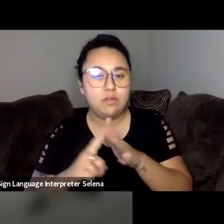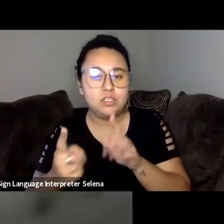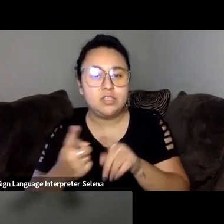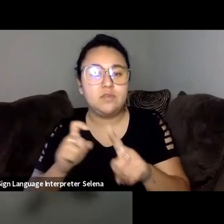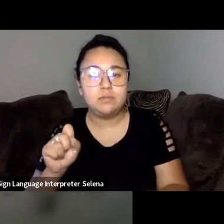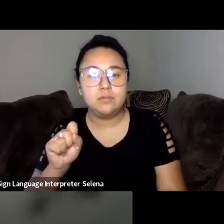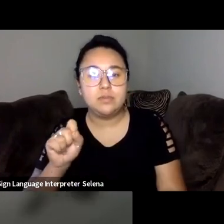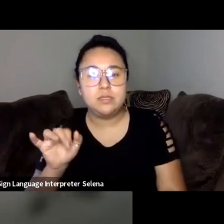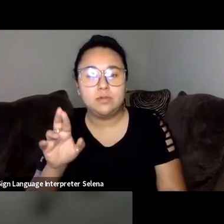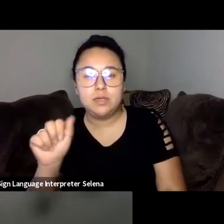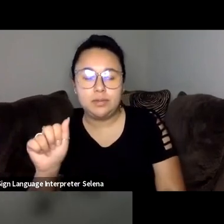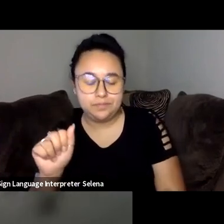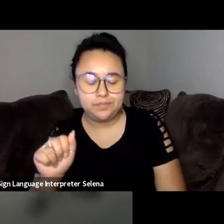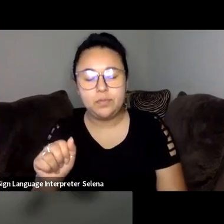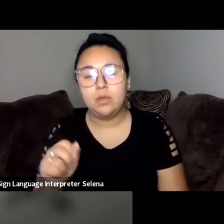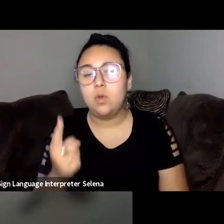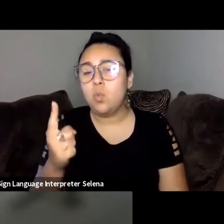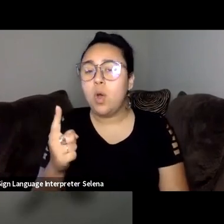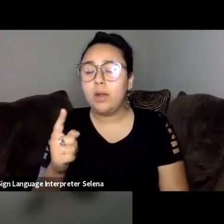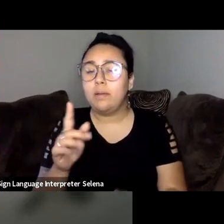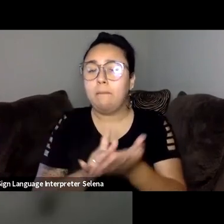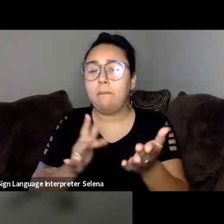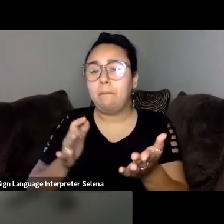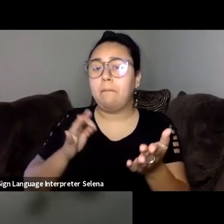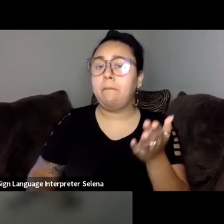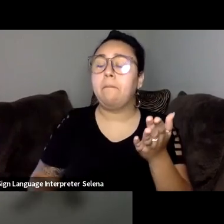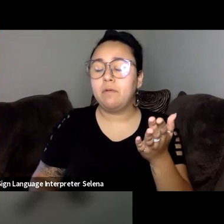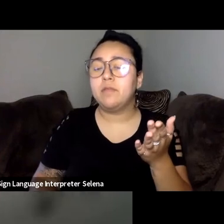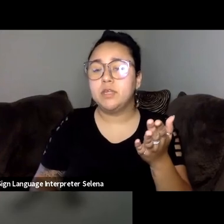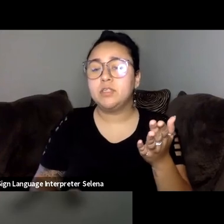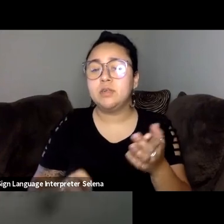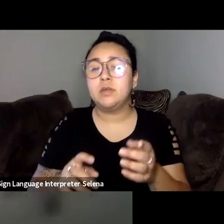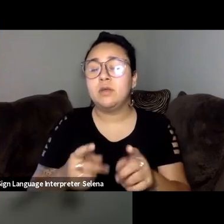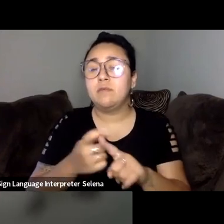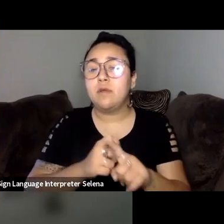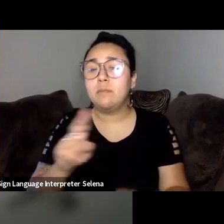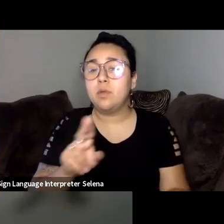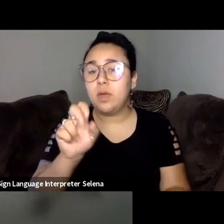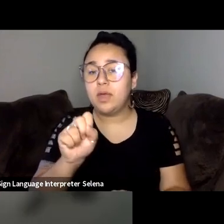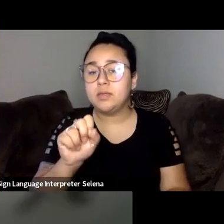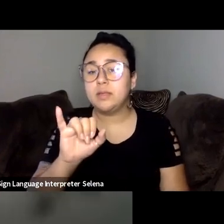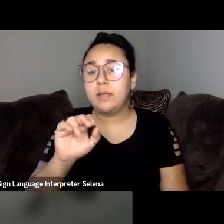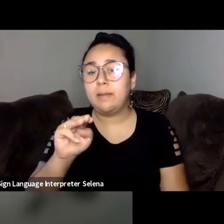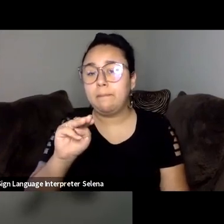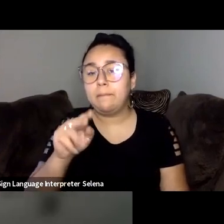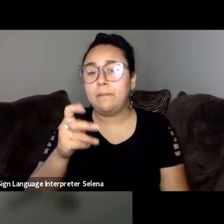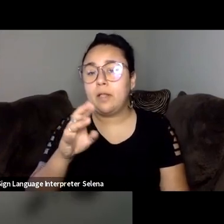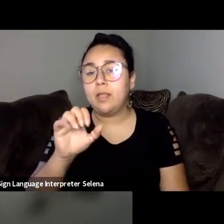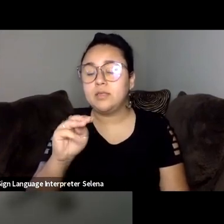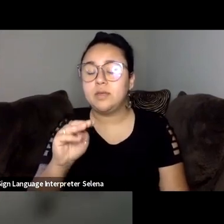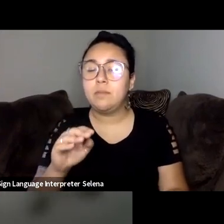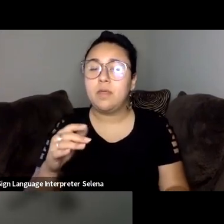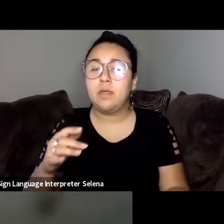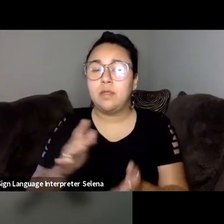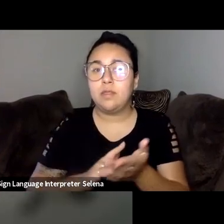one of the privileges of US imperialism is the privilege of being able to go